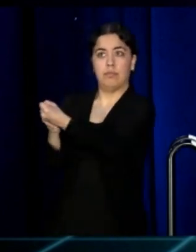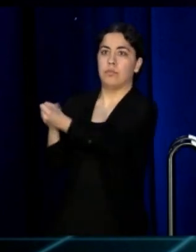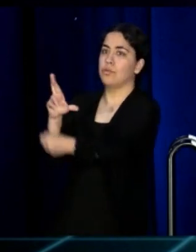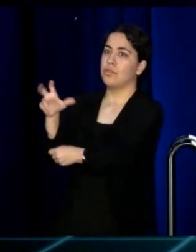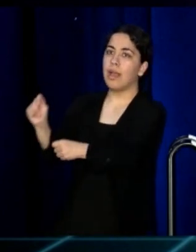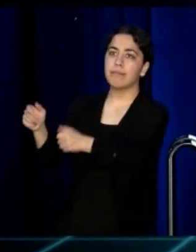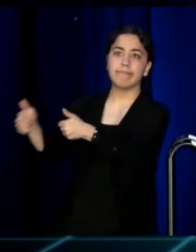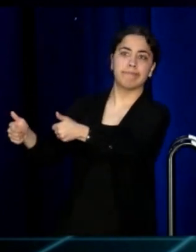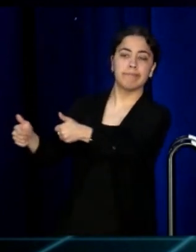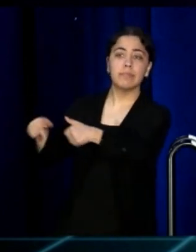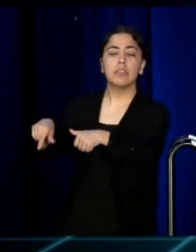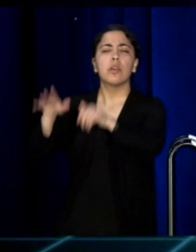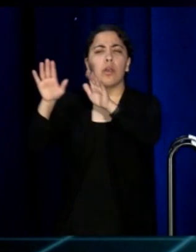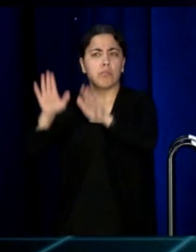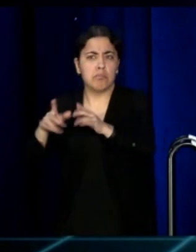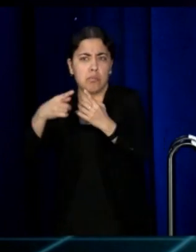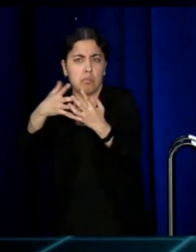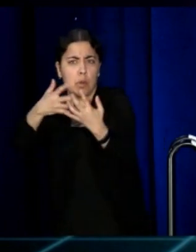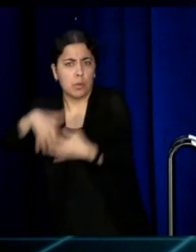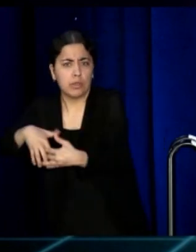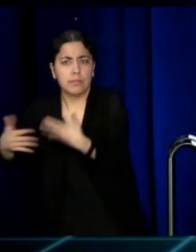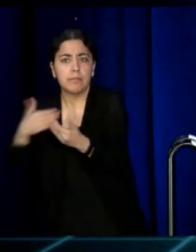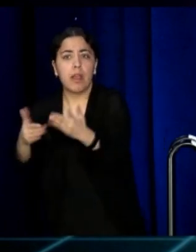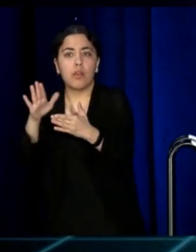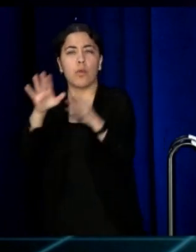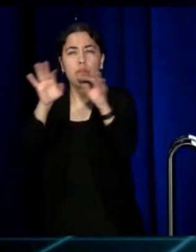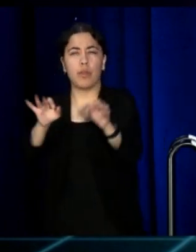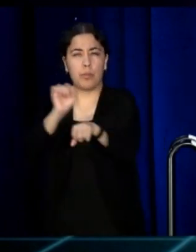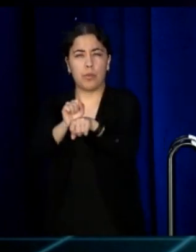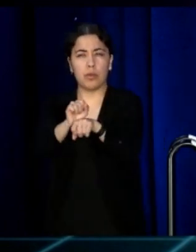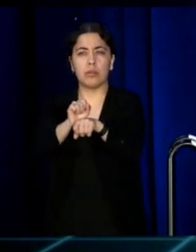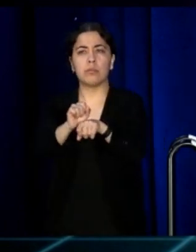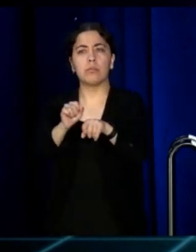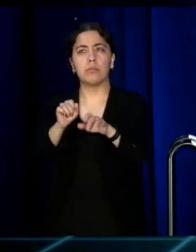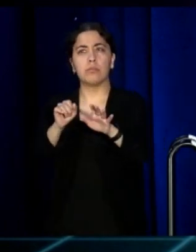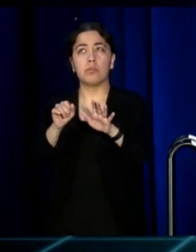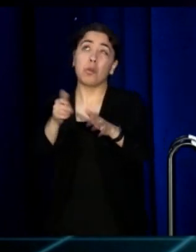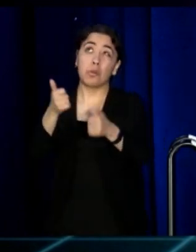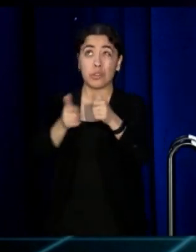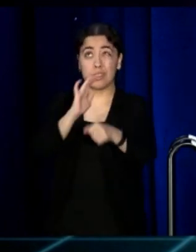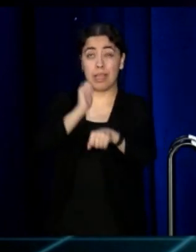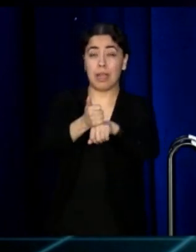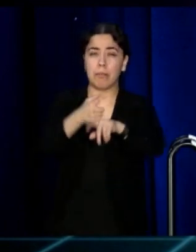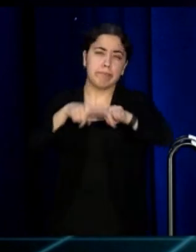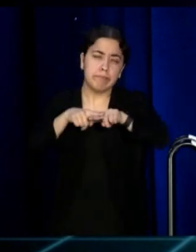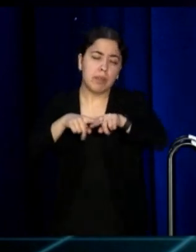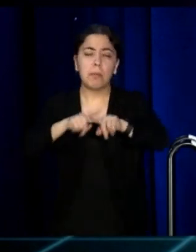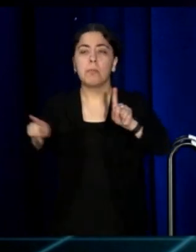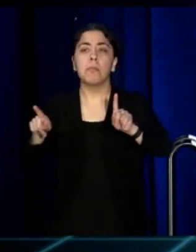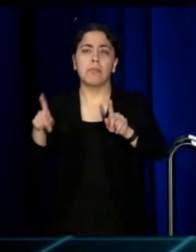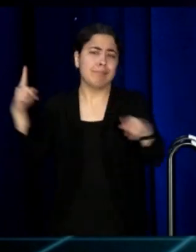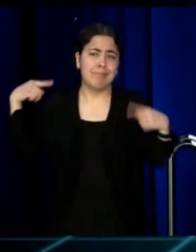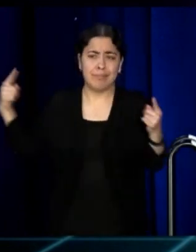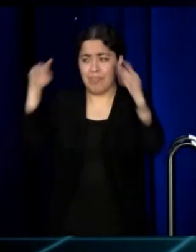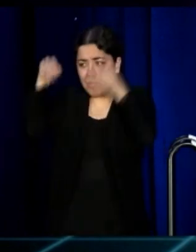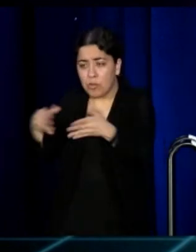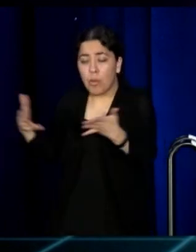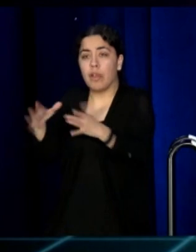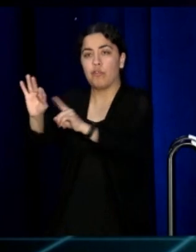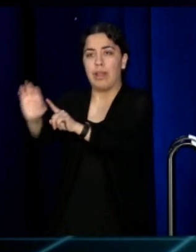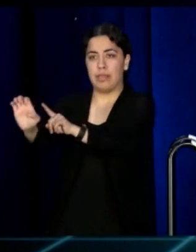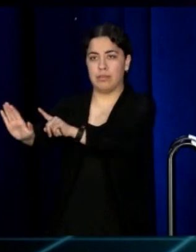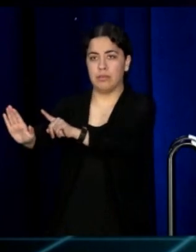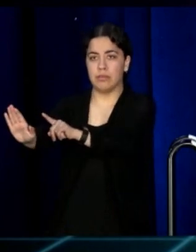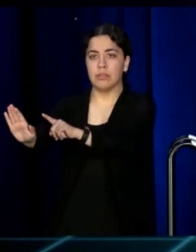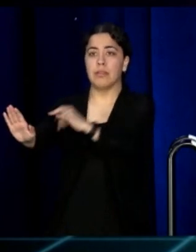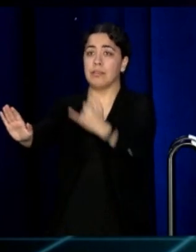this, again, works regardless of which frameworks you're using or kind of which particular setup you have. But it's always been focused on the front end. And now with things